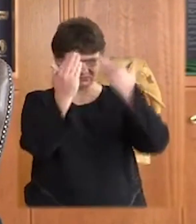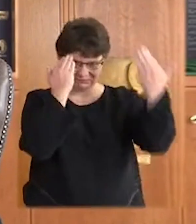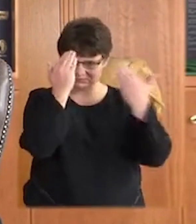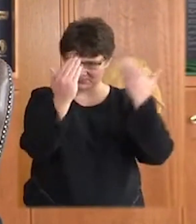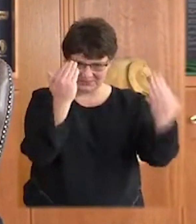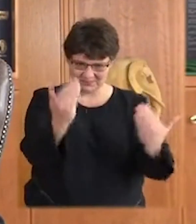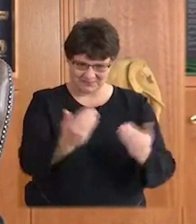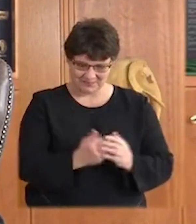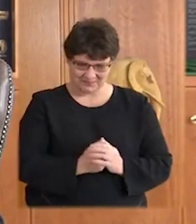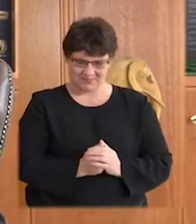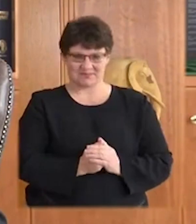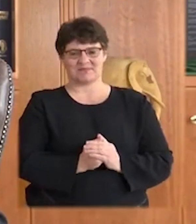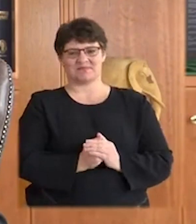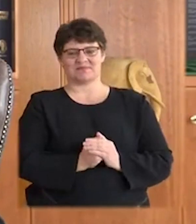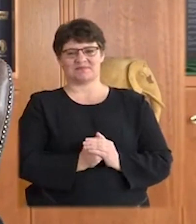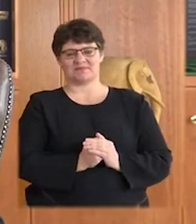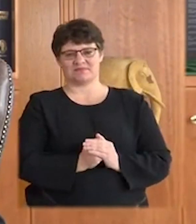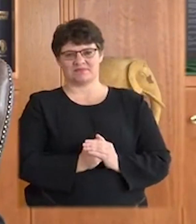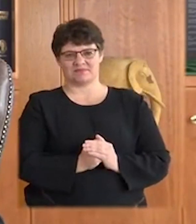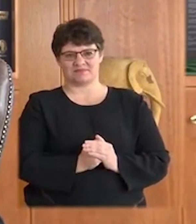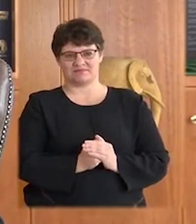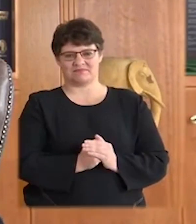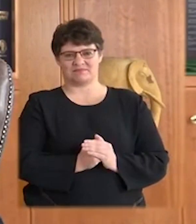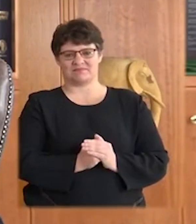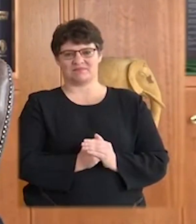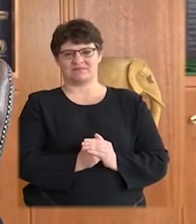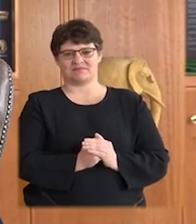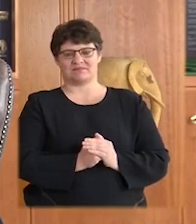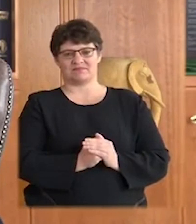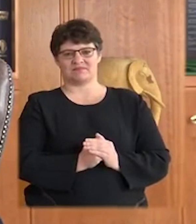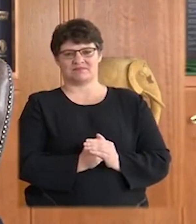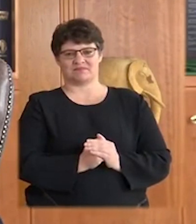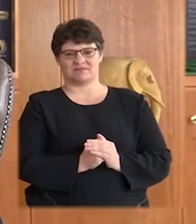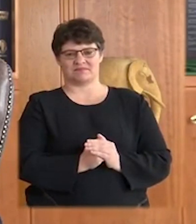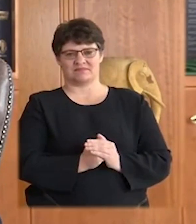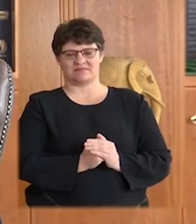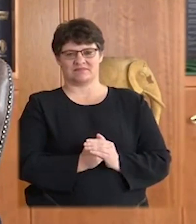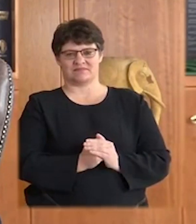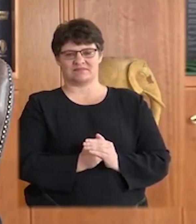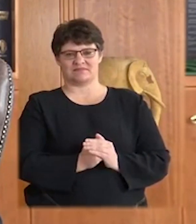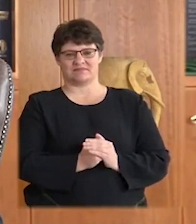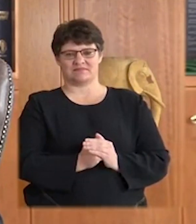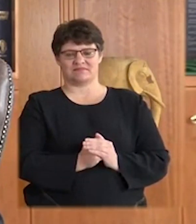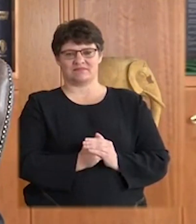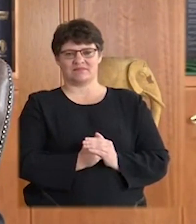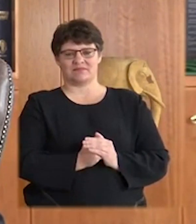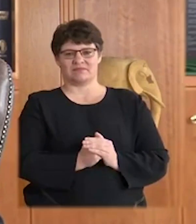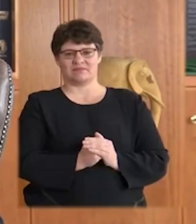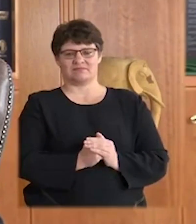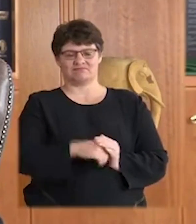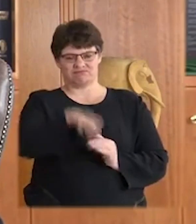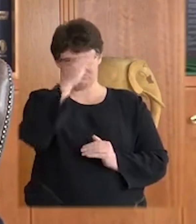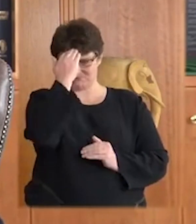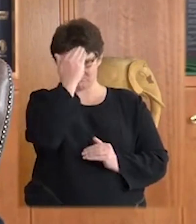Molweni, Lochani, Demasiari, Goeiedag, good